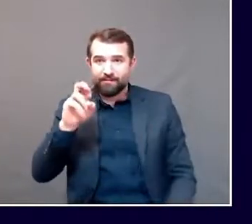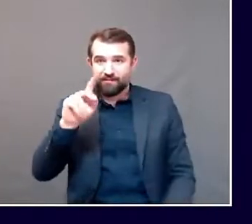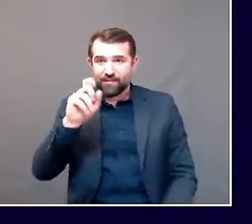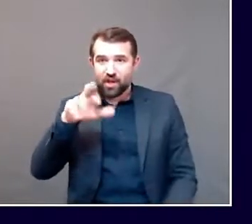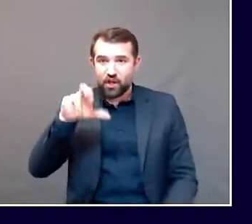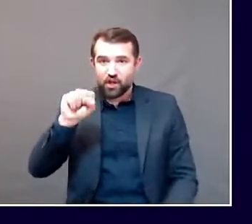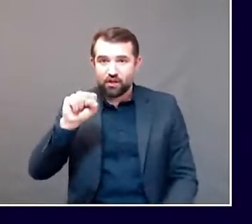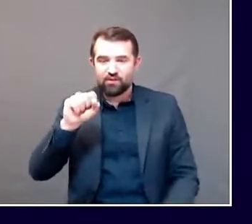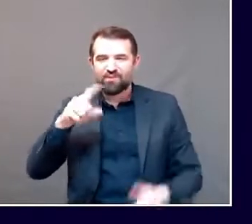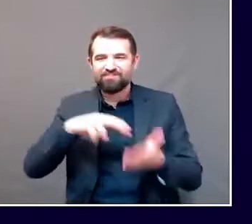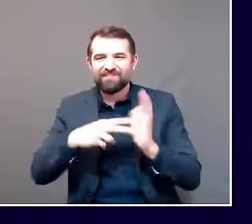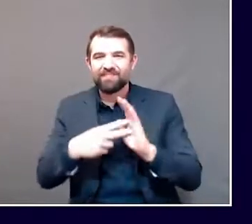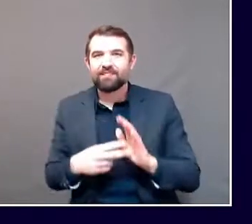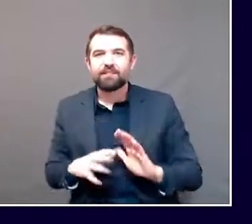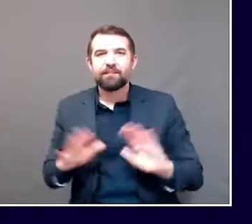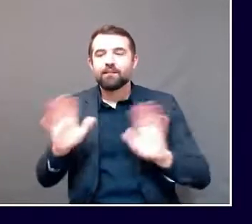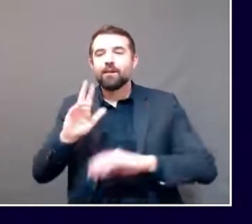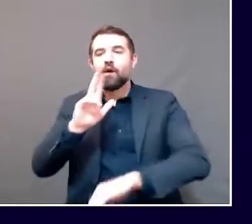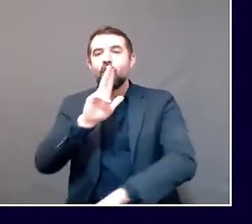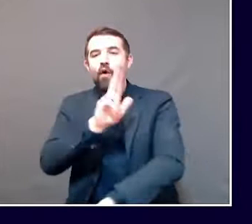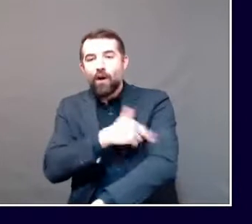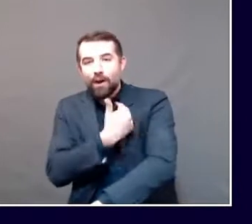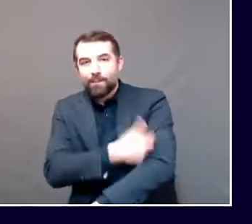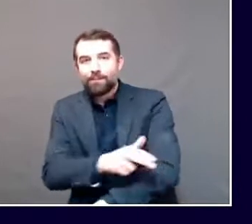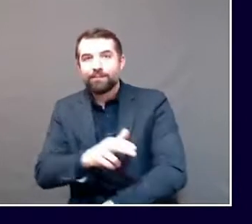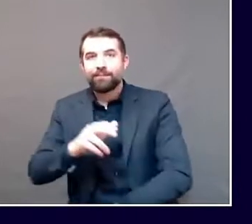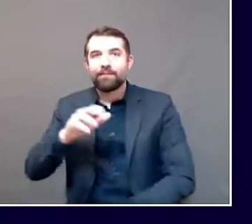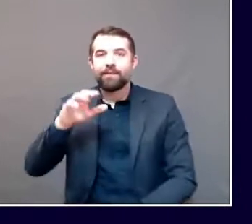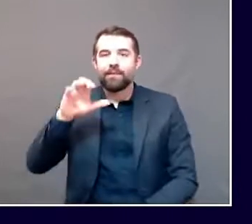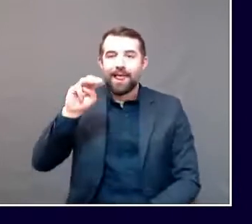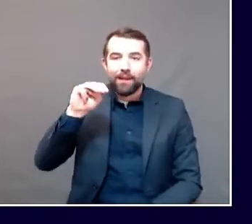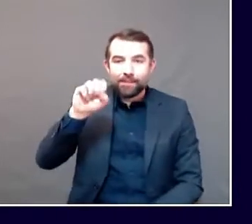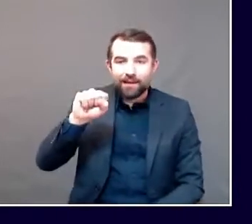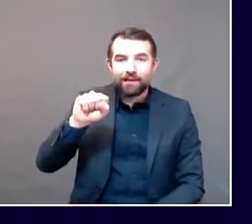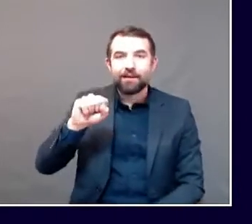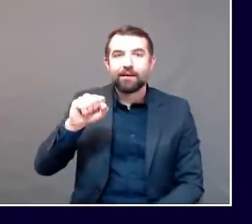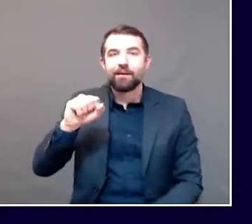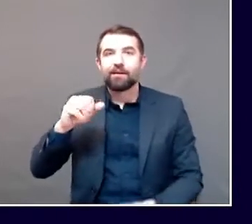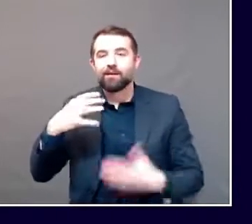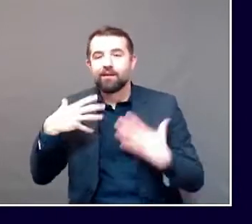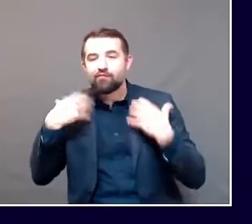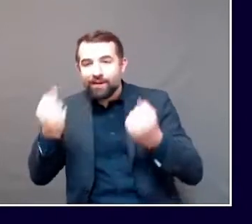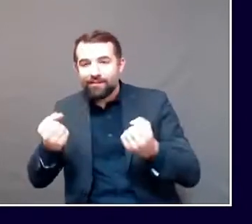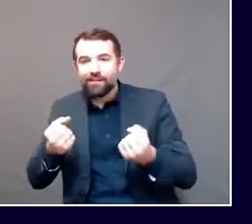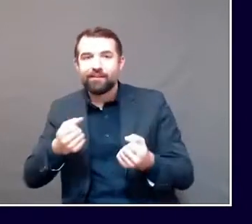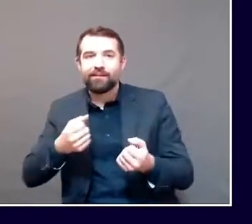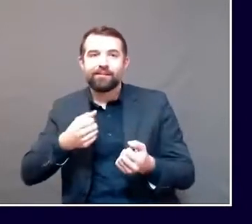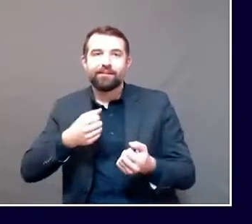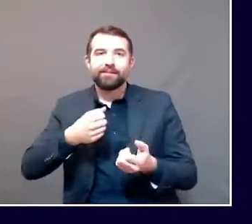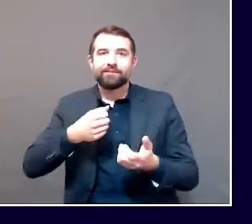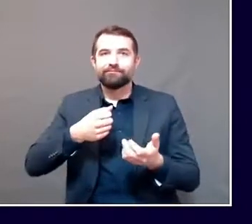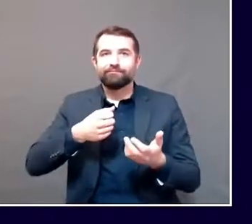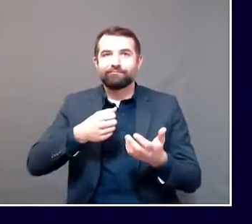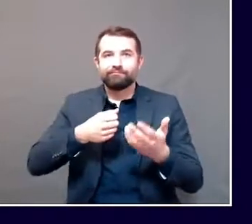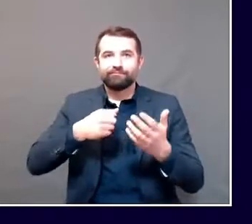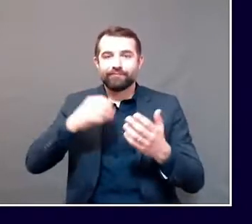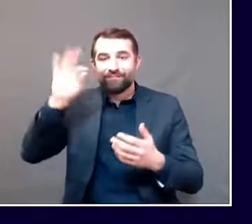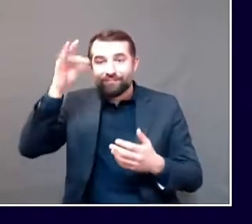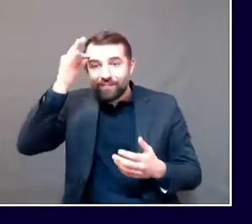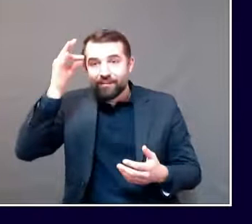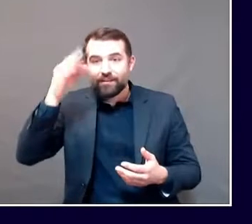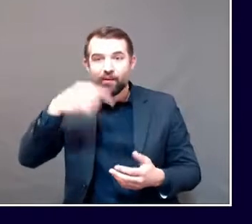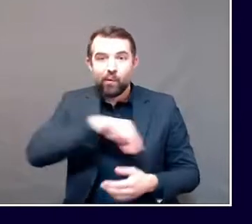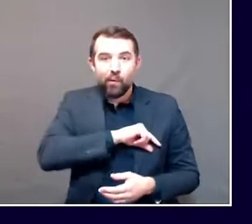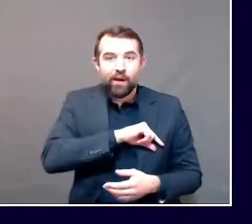home health agencies. Oh, okay, I see now. Yeah, Right. and now federally qualified health centers, as well as other outpatient groups in